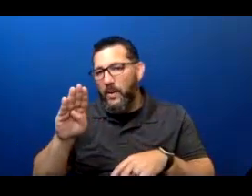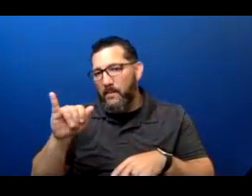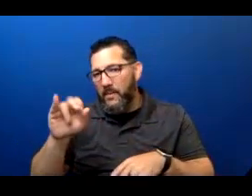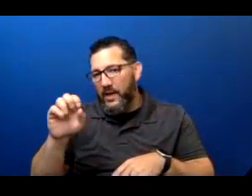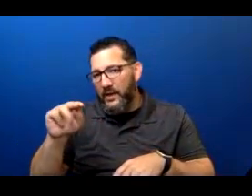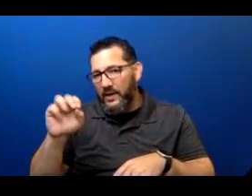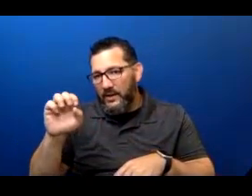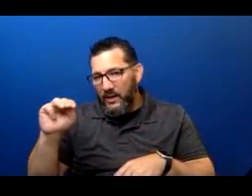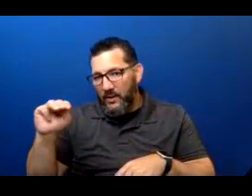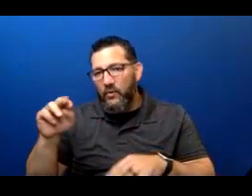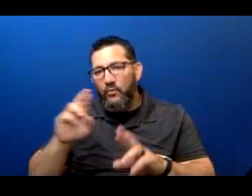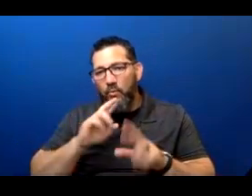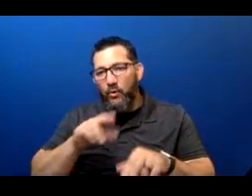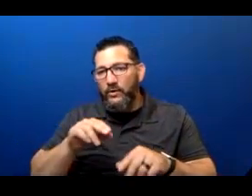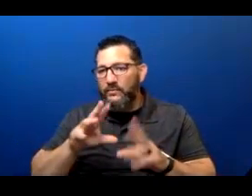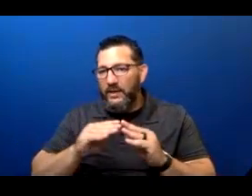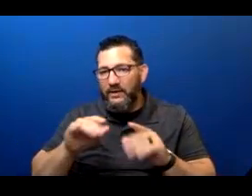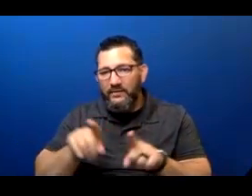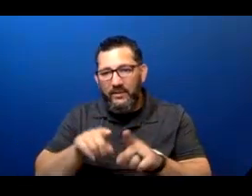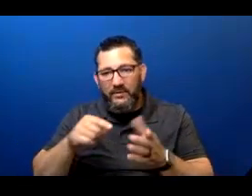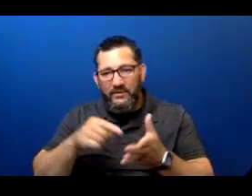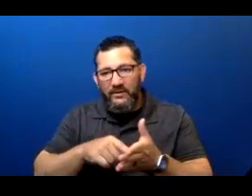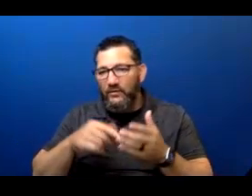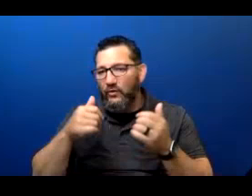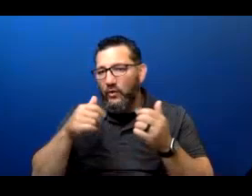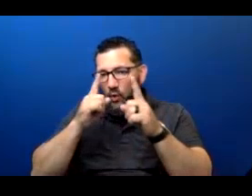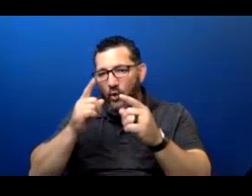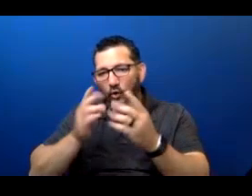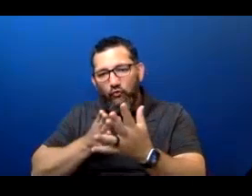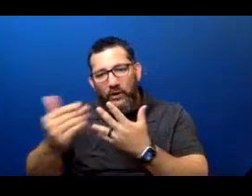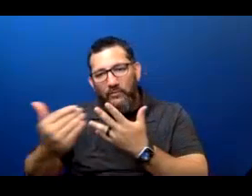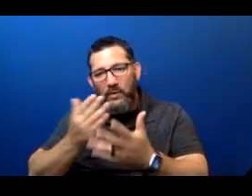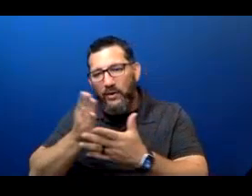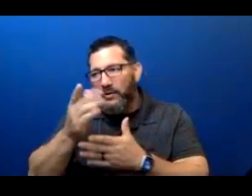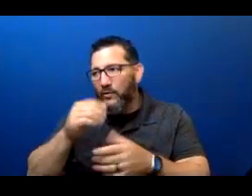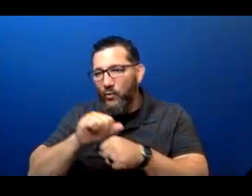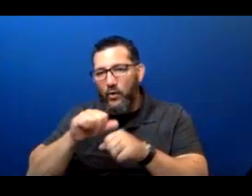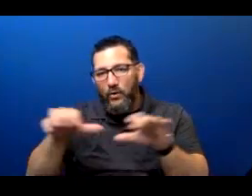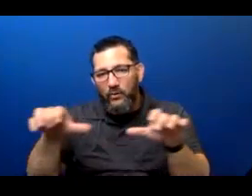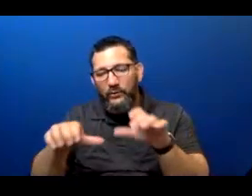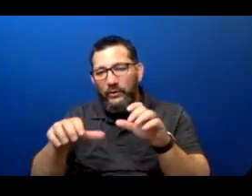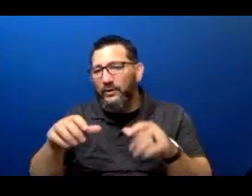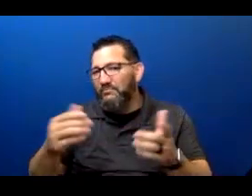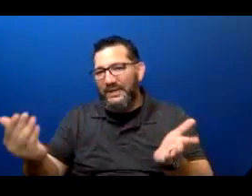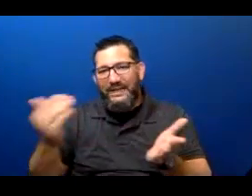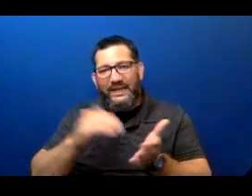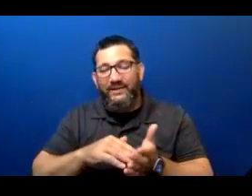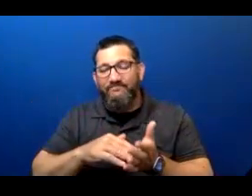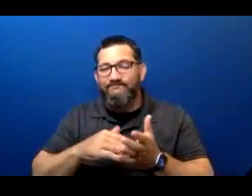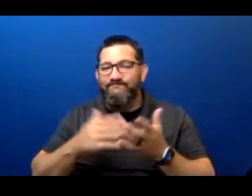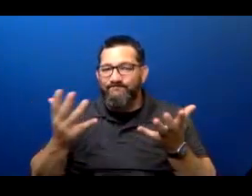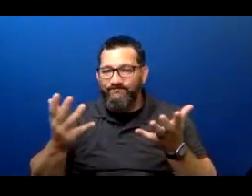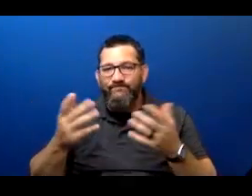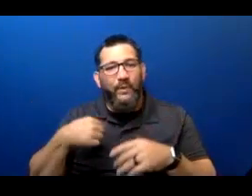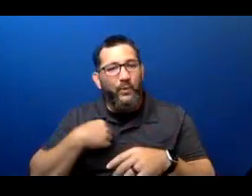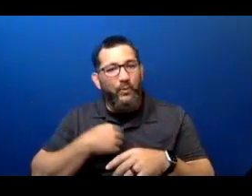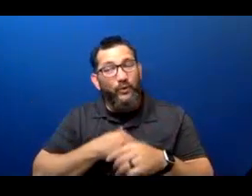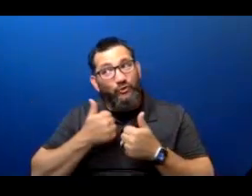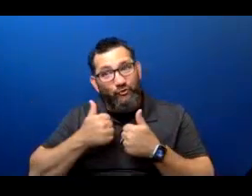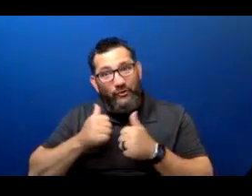We have our meetings such as this. So we're very transparent in the work that we're doing. But again, we took a swing at